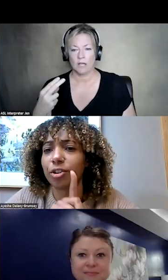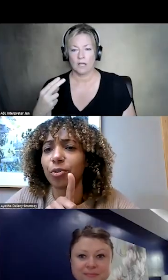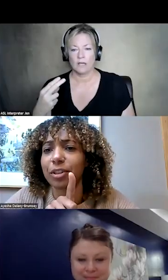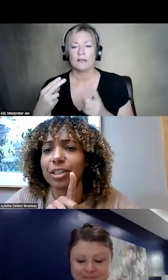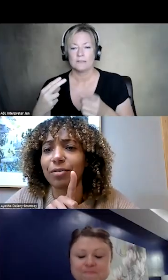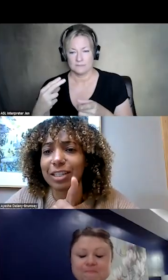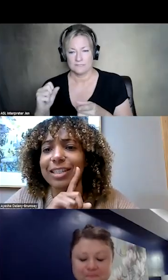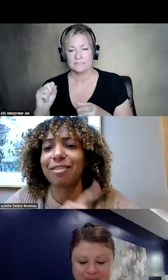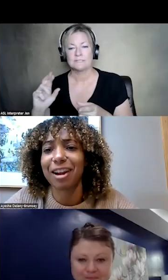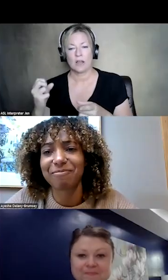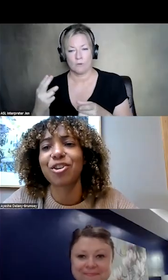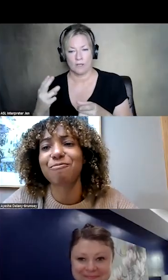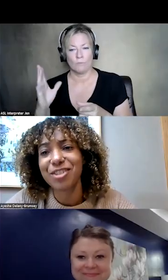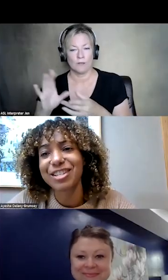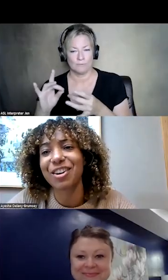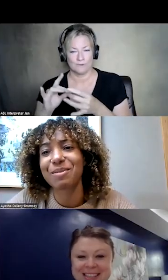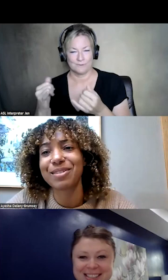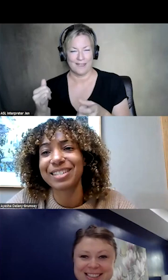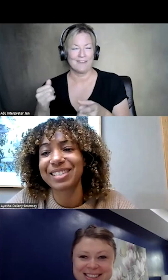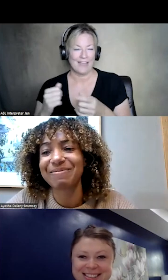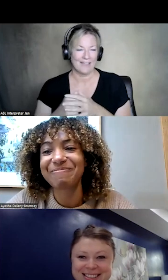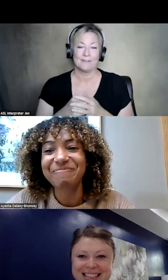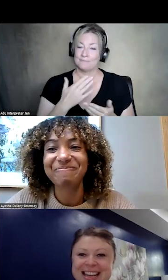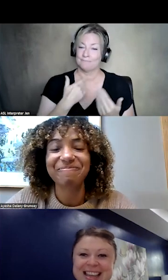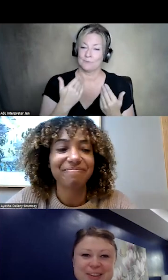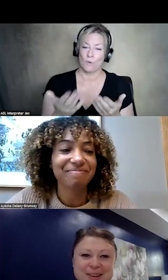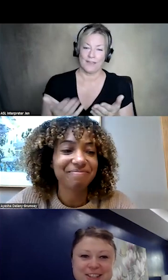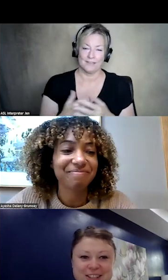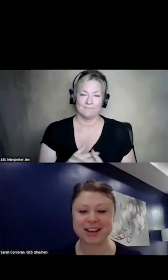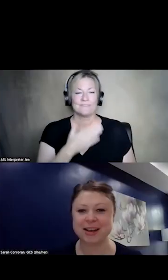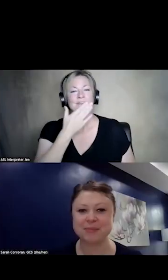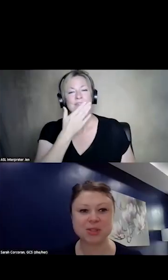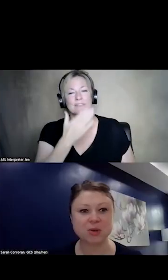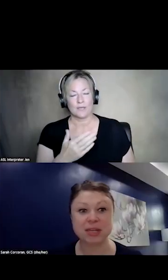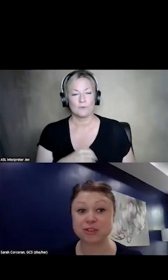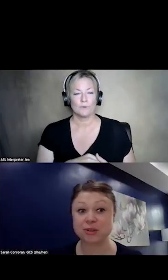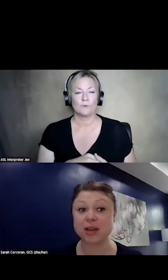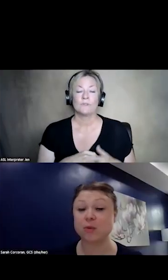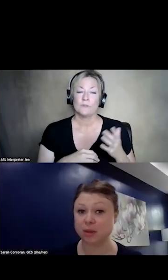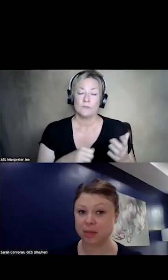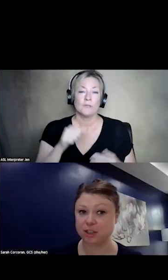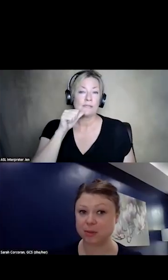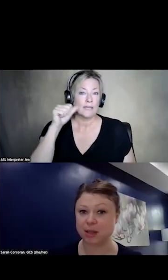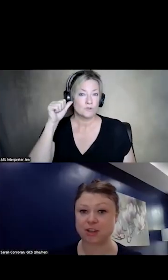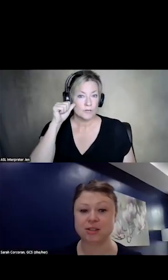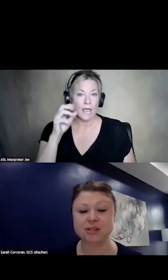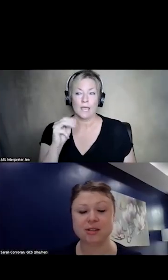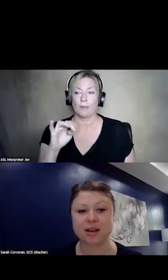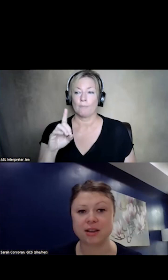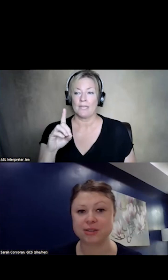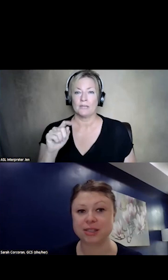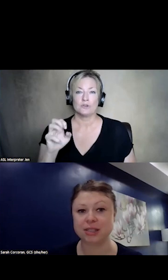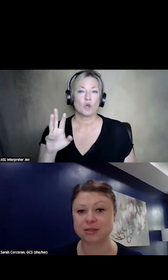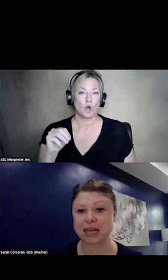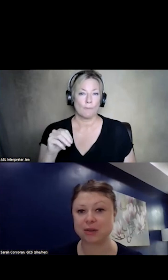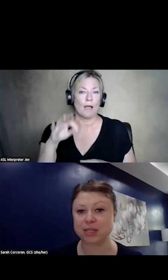Sarah, I think you're the one that's giving it today, right? So Sarah, please. Thank you, Aisha. So yesterday were the midterm elections.